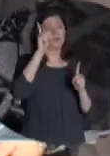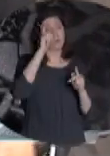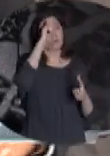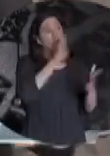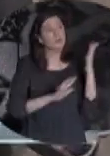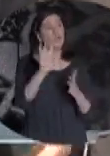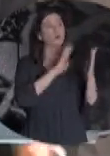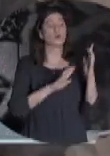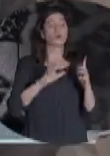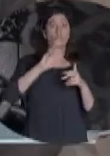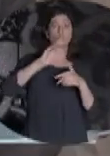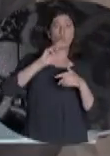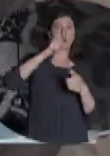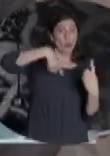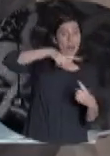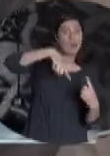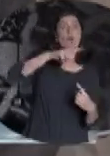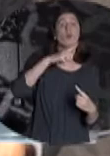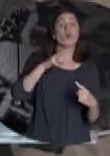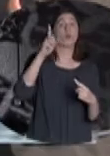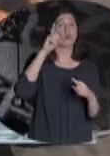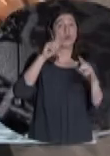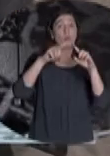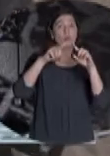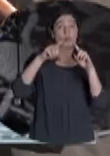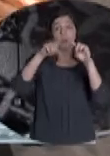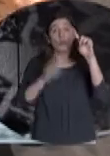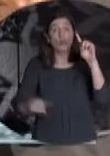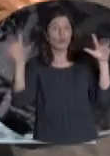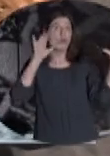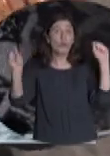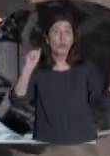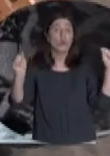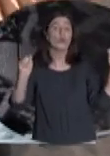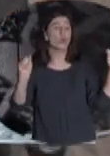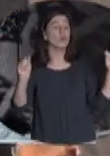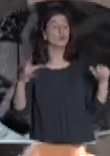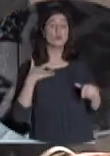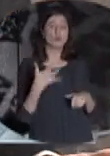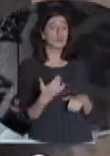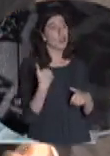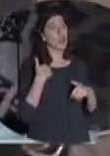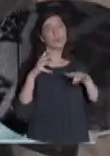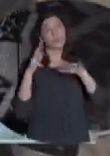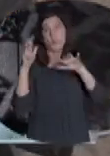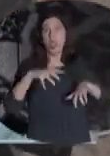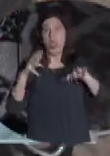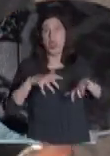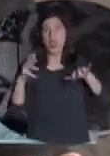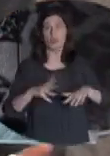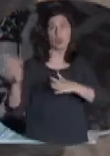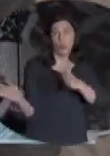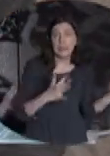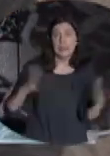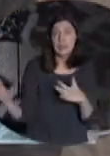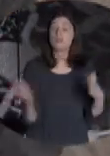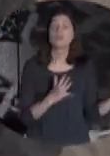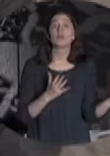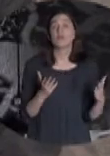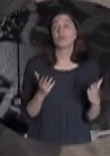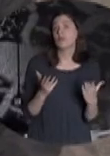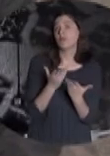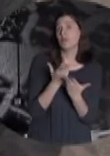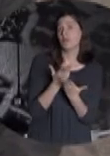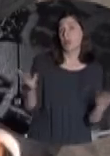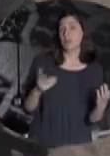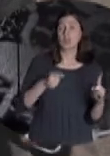thunderstorms, tornadoes, what that all means. Thunderstorms generally have the threat of rain, high winds,